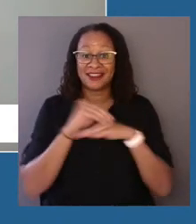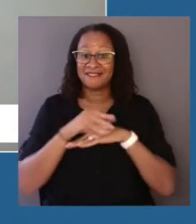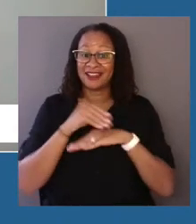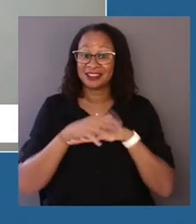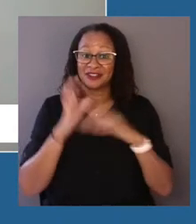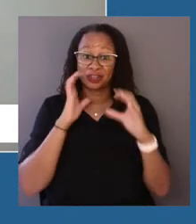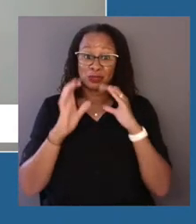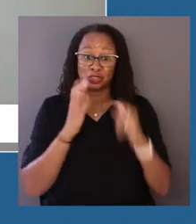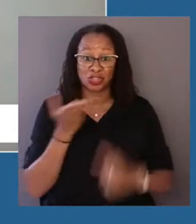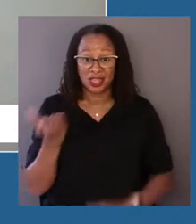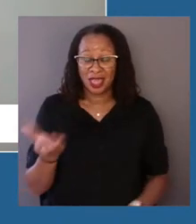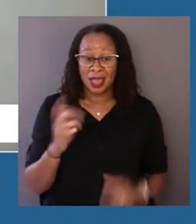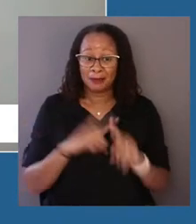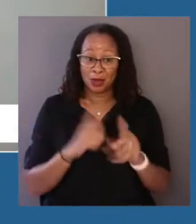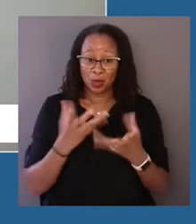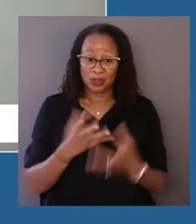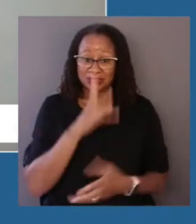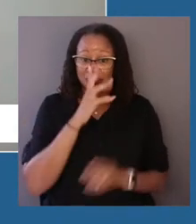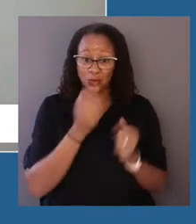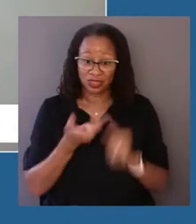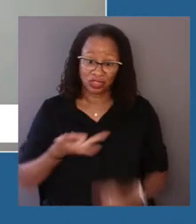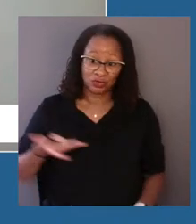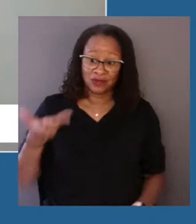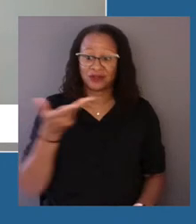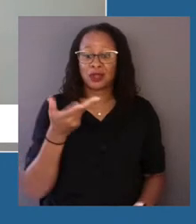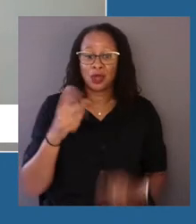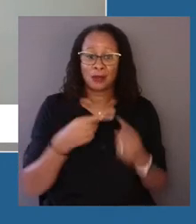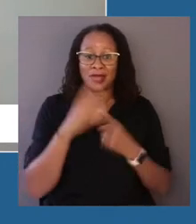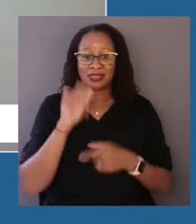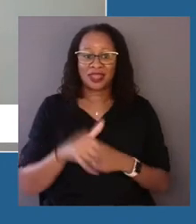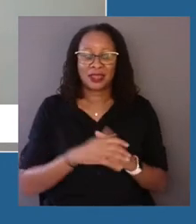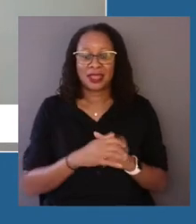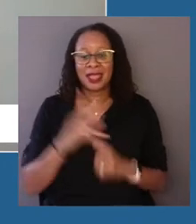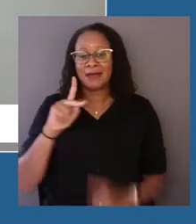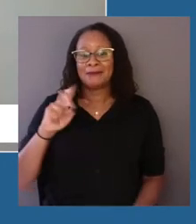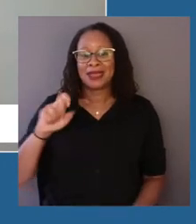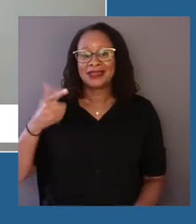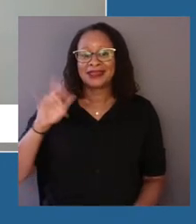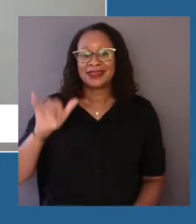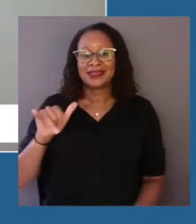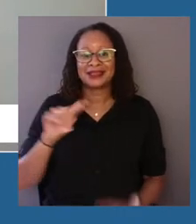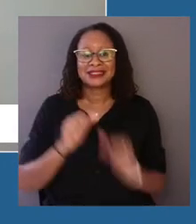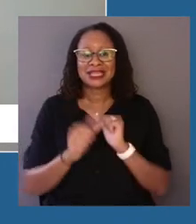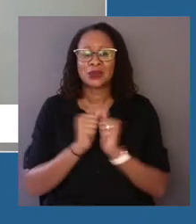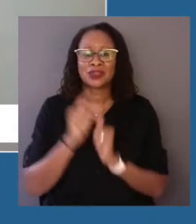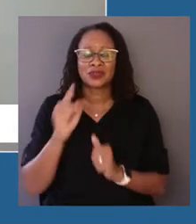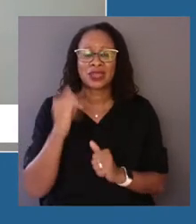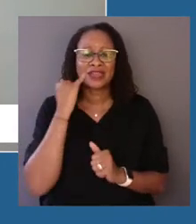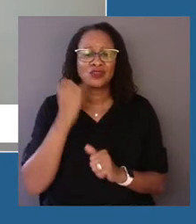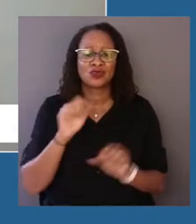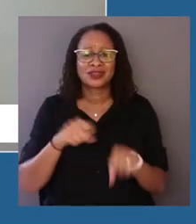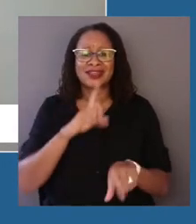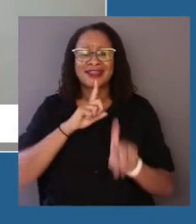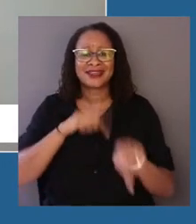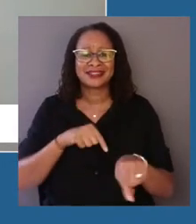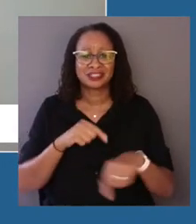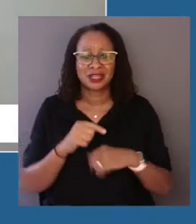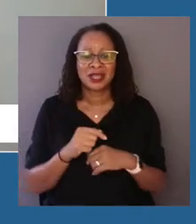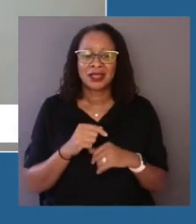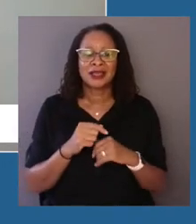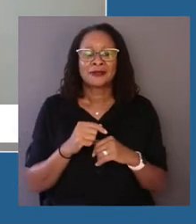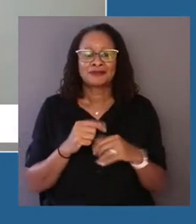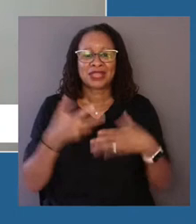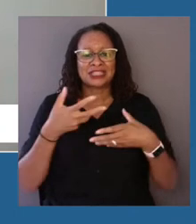with the three of you about that. Peggy, staying with you, if you could answer in a fairly summary